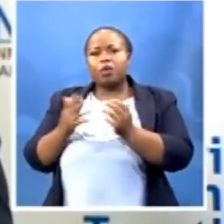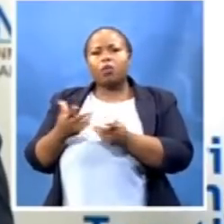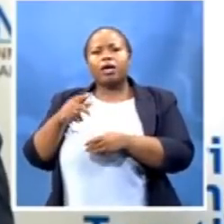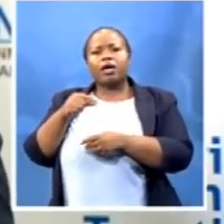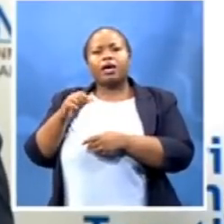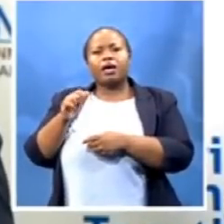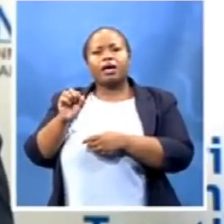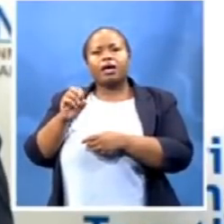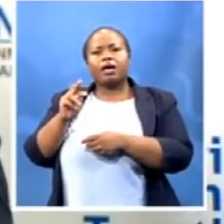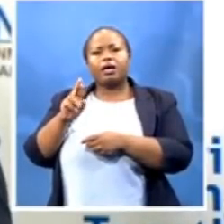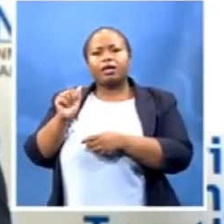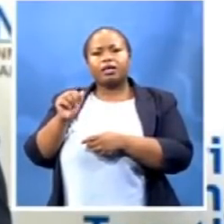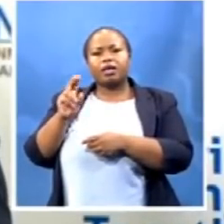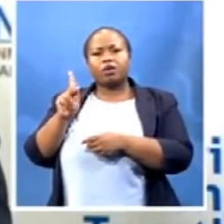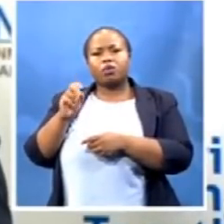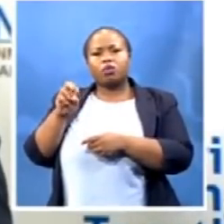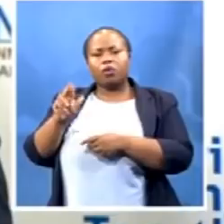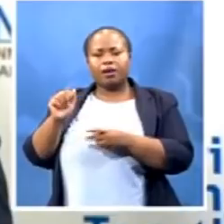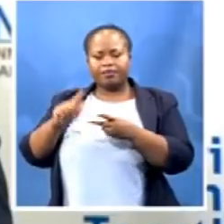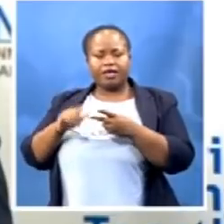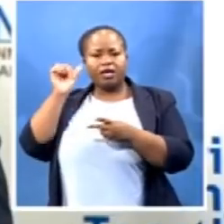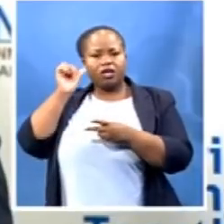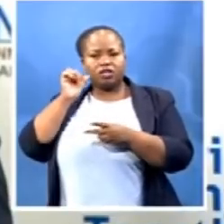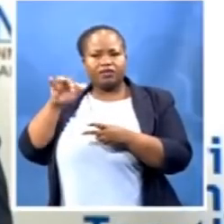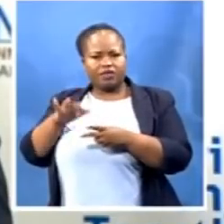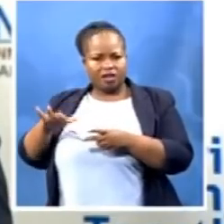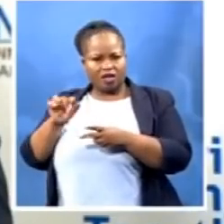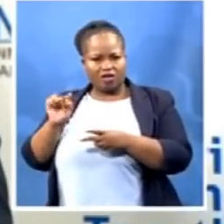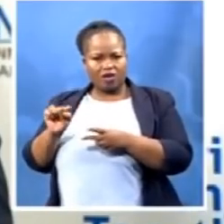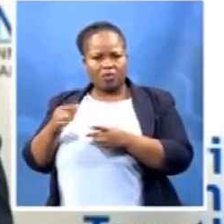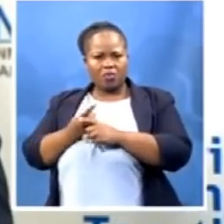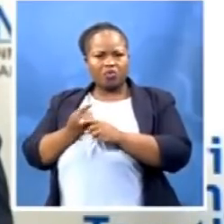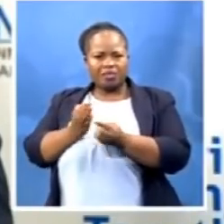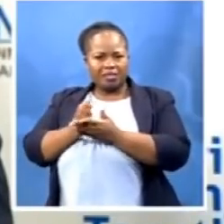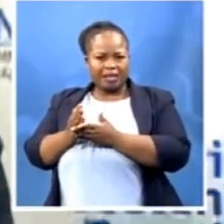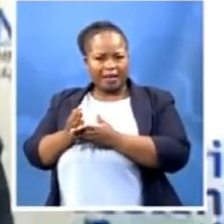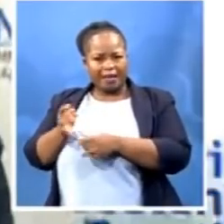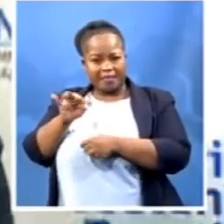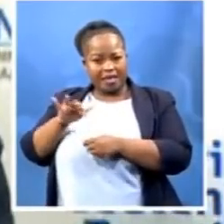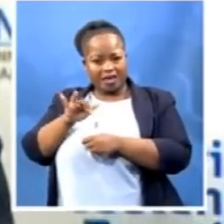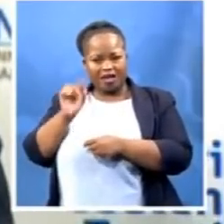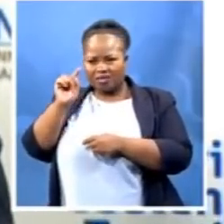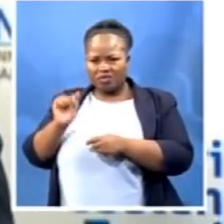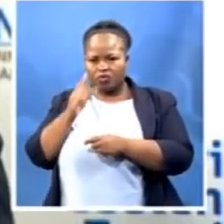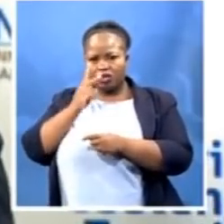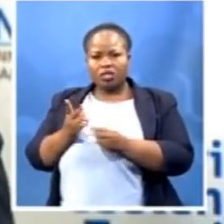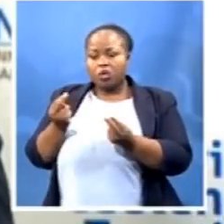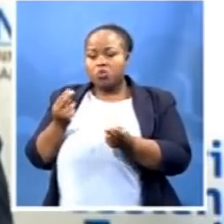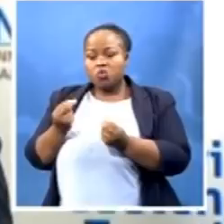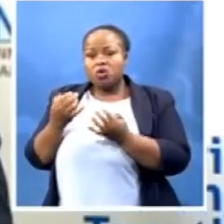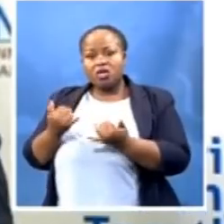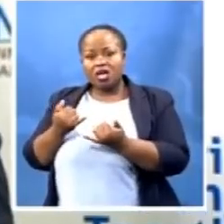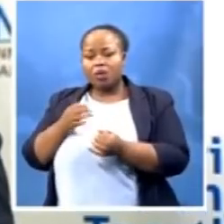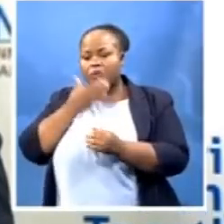Atteridgeville. These are just a few examples of areas where illegal land invasions have been occurring around the province during